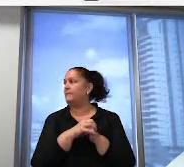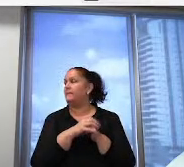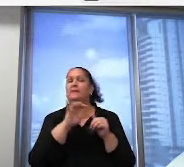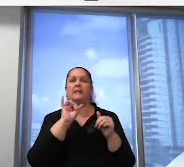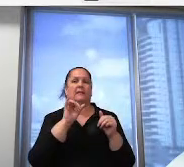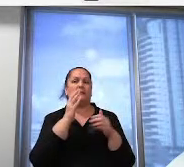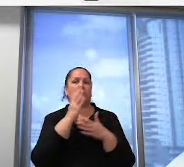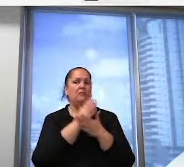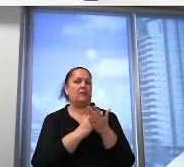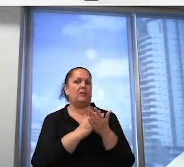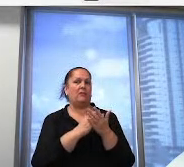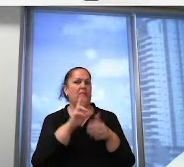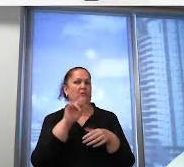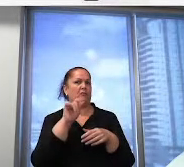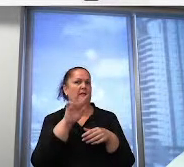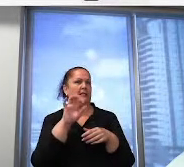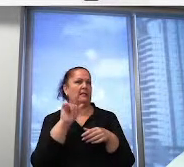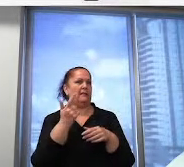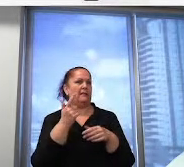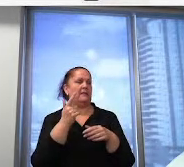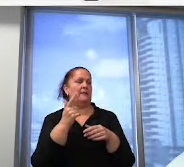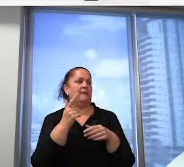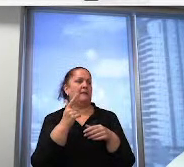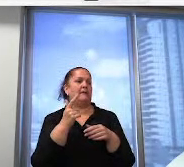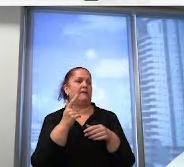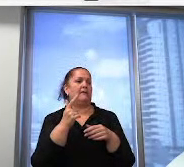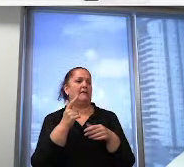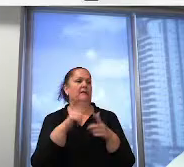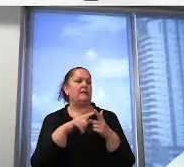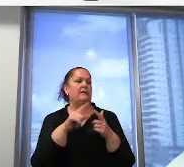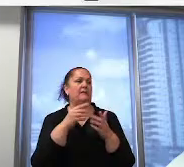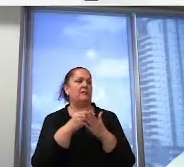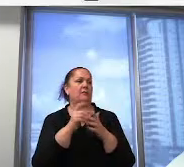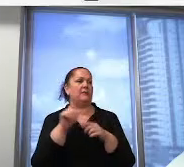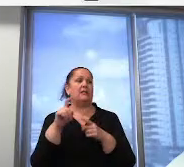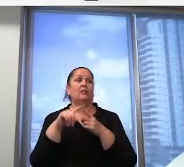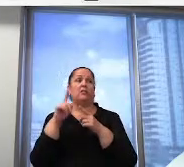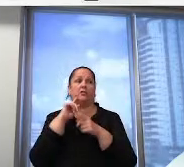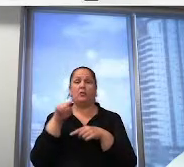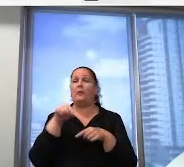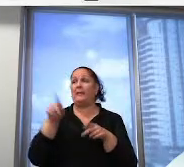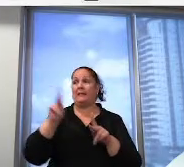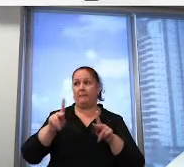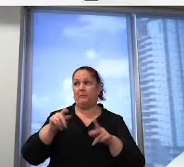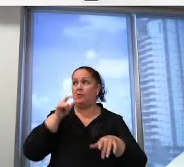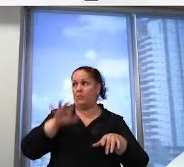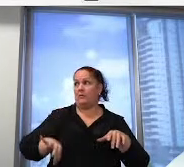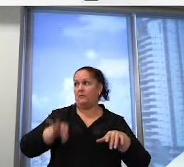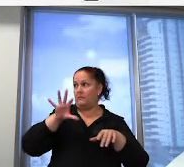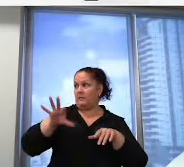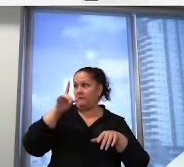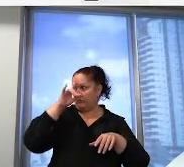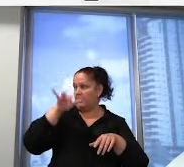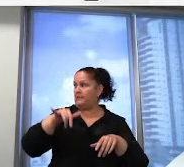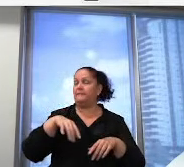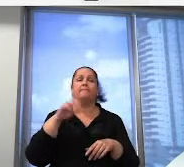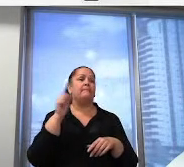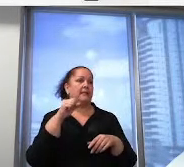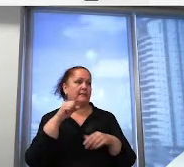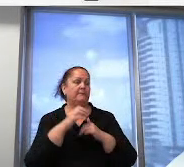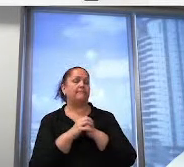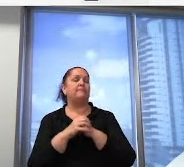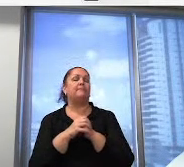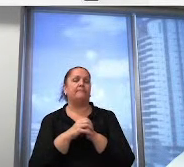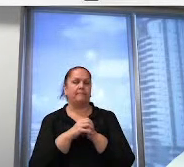That would be part of the rate increase. The dollars we're asking for is part of our rate application. Okay, so it would be the ratepayers that would have to pay for